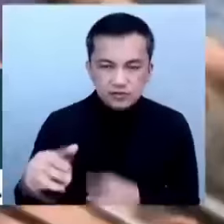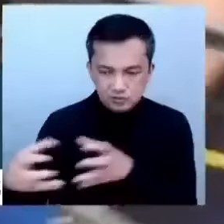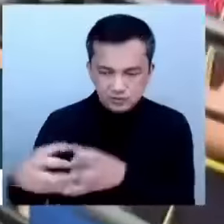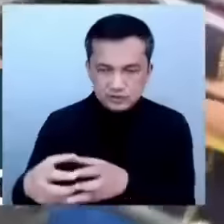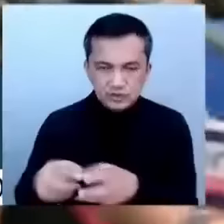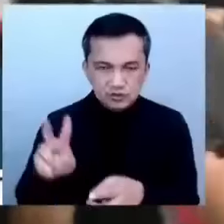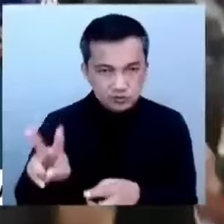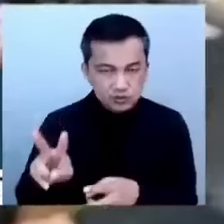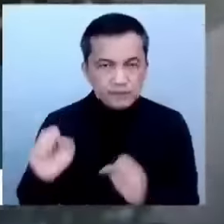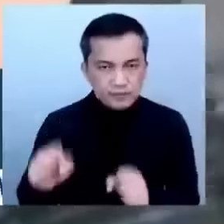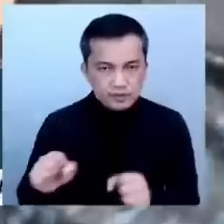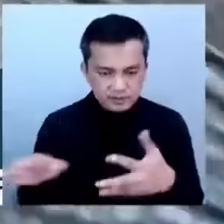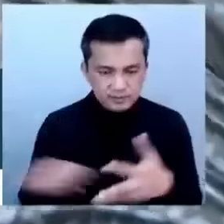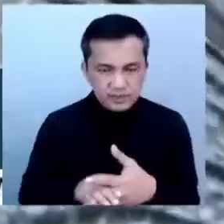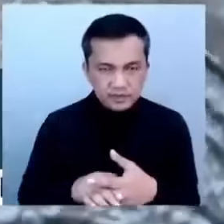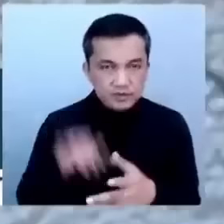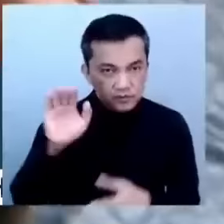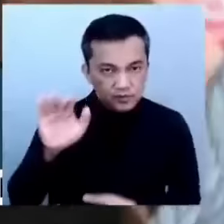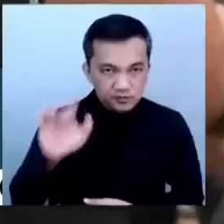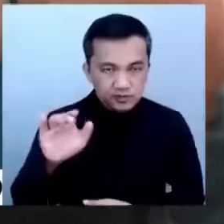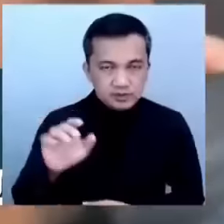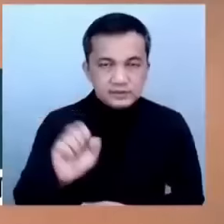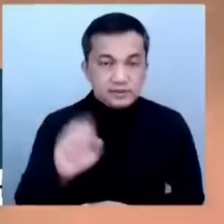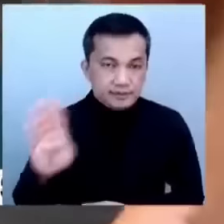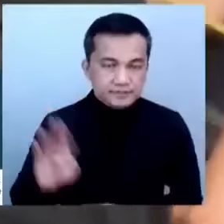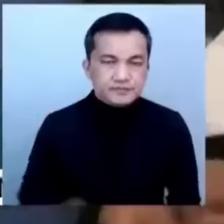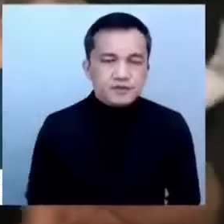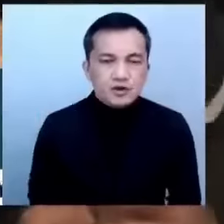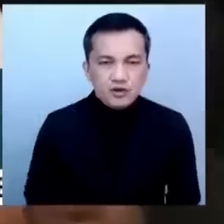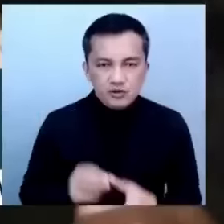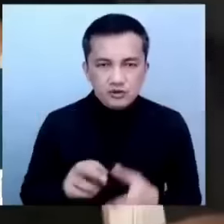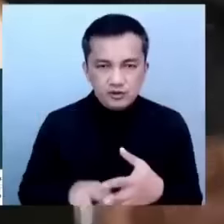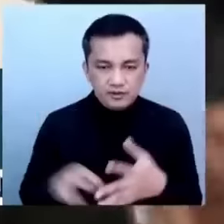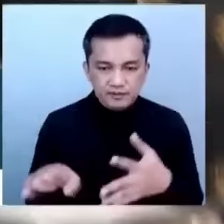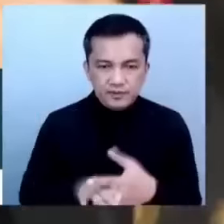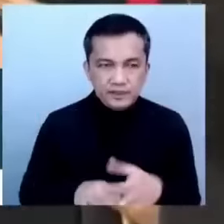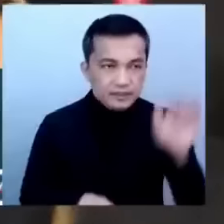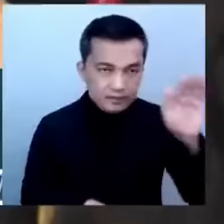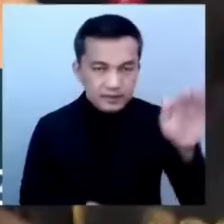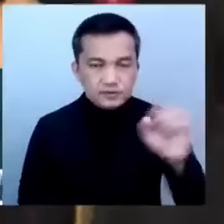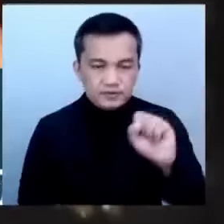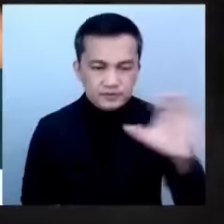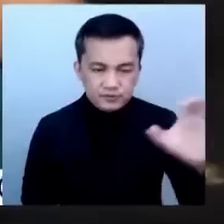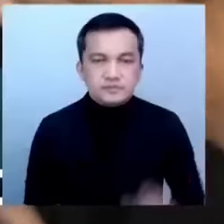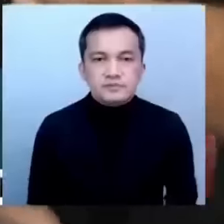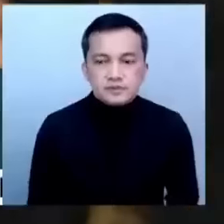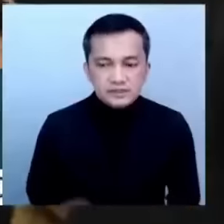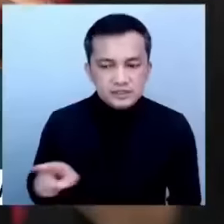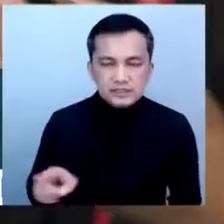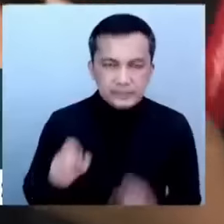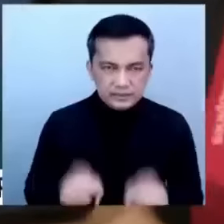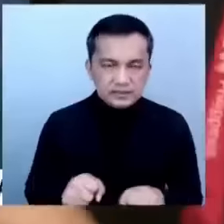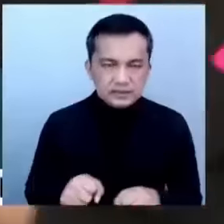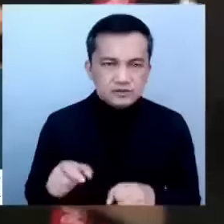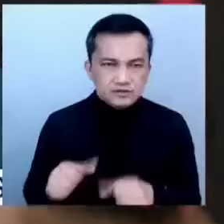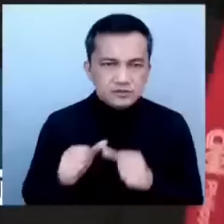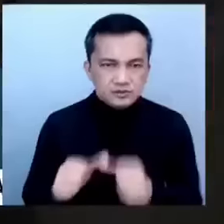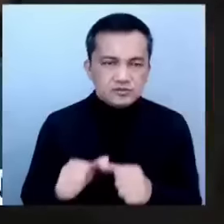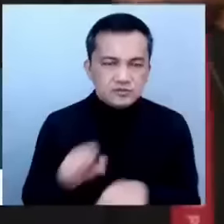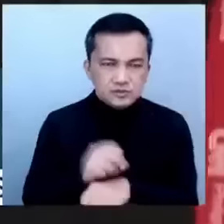a motion for reconsideration before the Sandigan Bayan or file an appeal at the Supreme Court. This is why he can still hold public